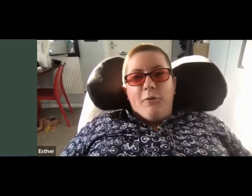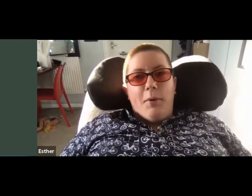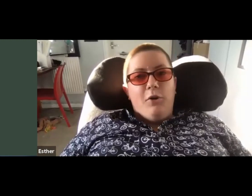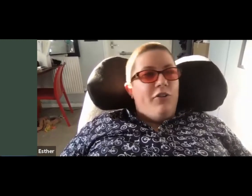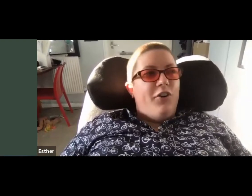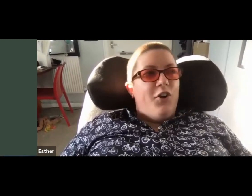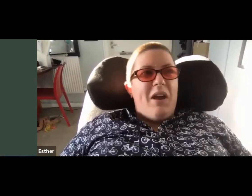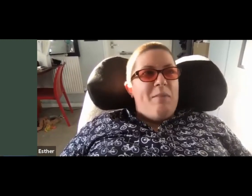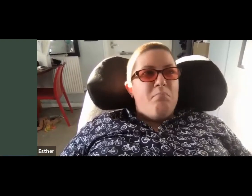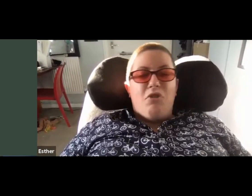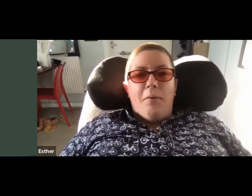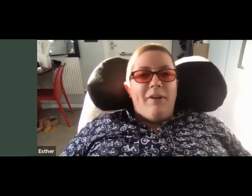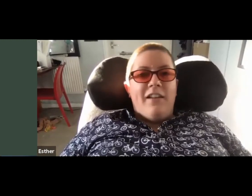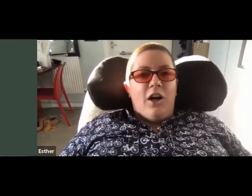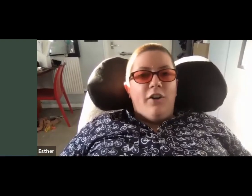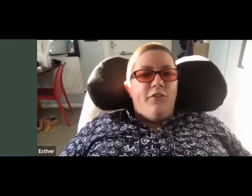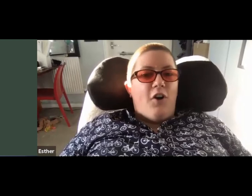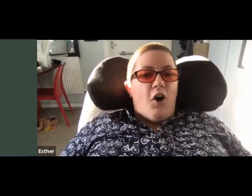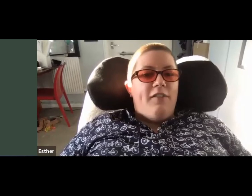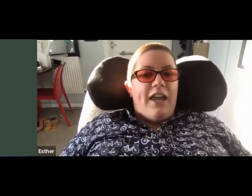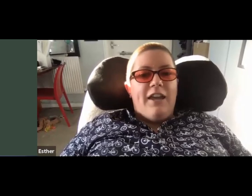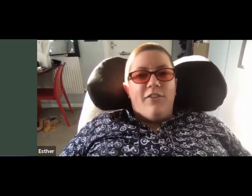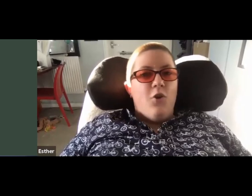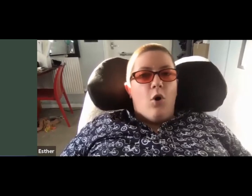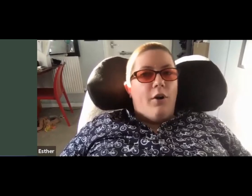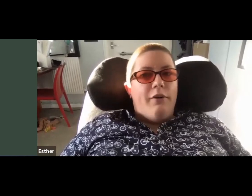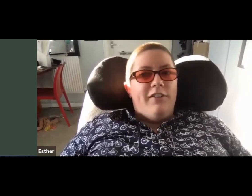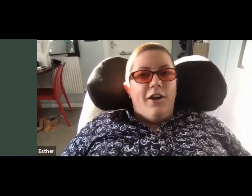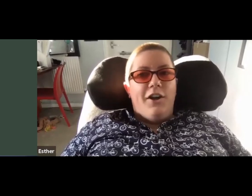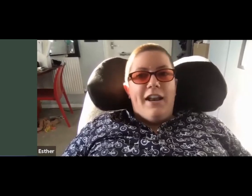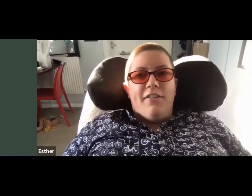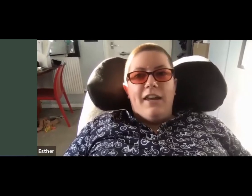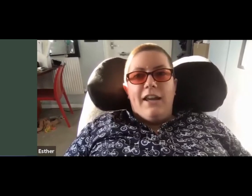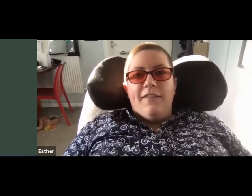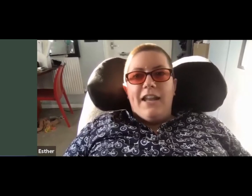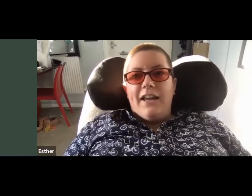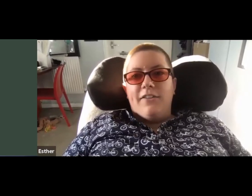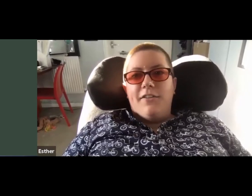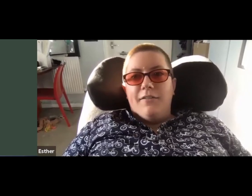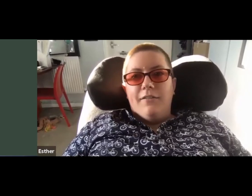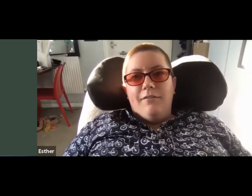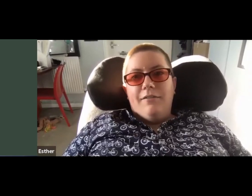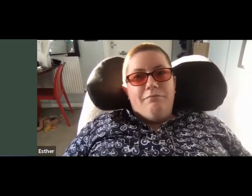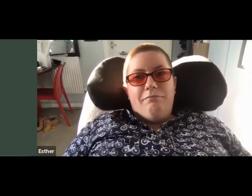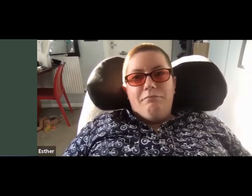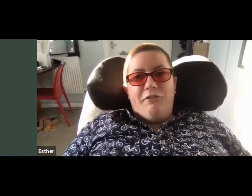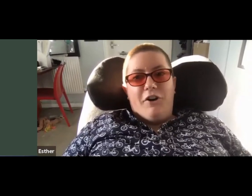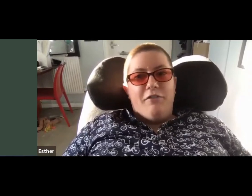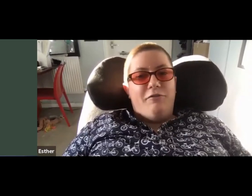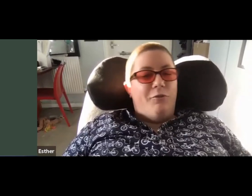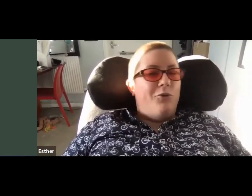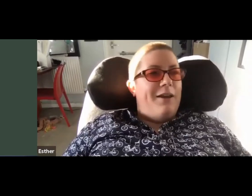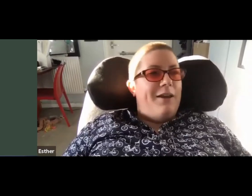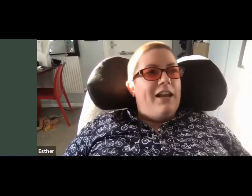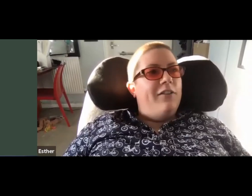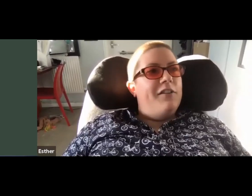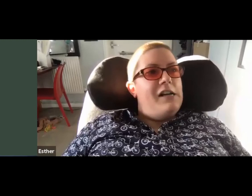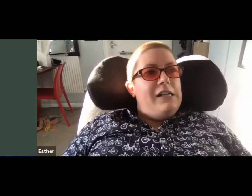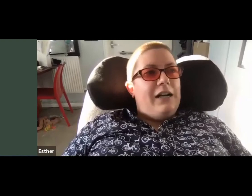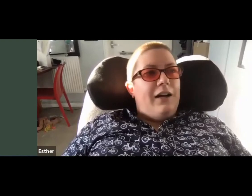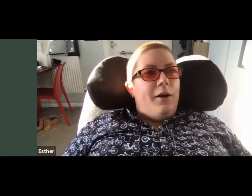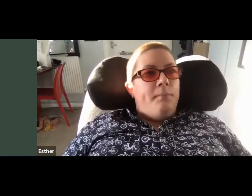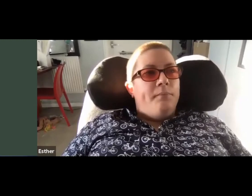who I've spoken to in probably the last 5 years is not going to learn anything in the next 5 or 10